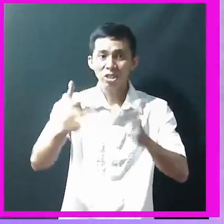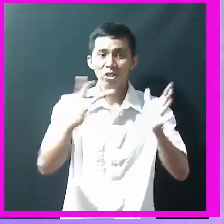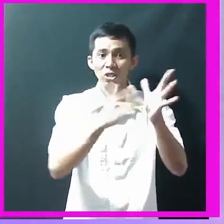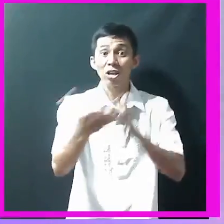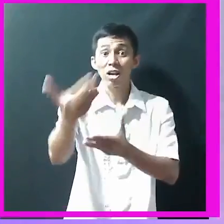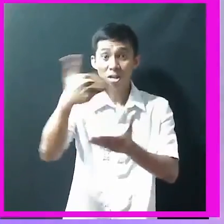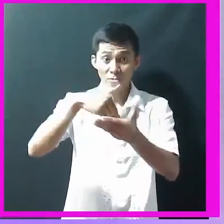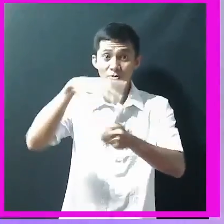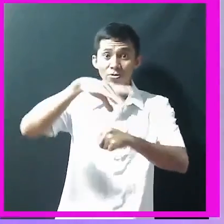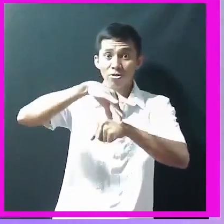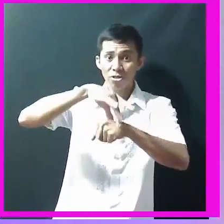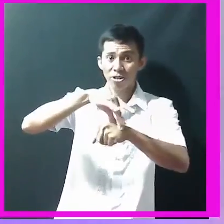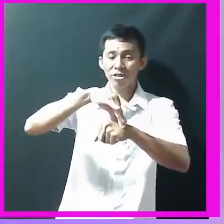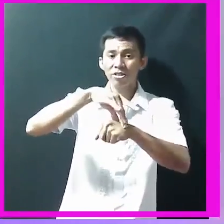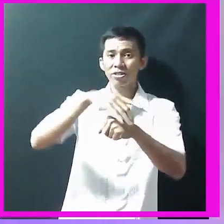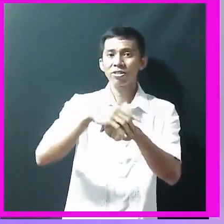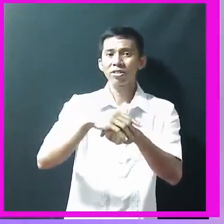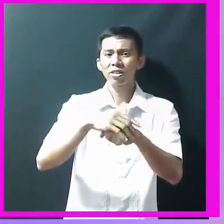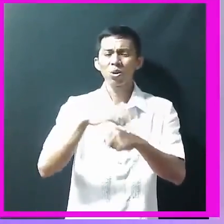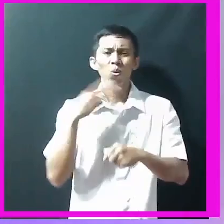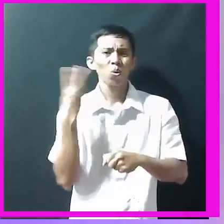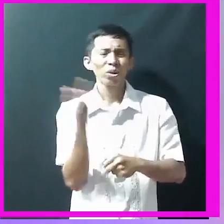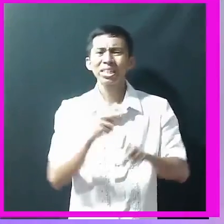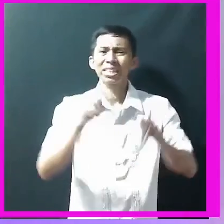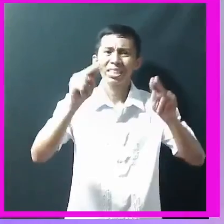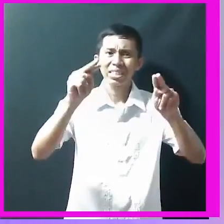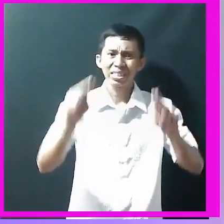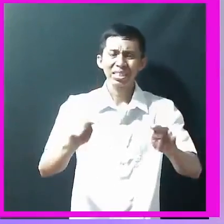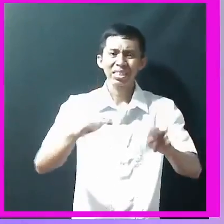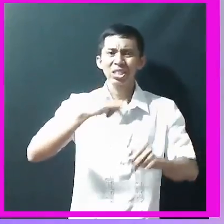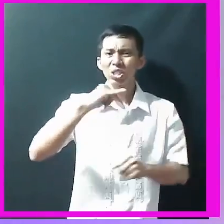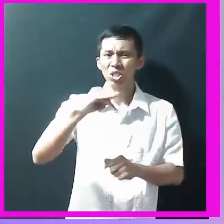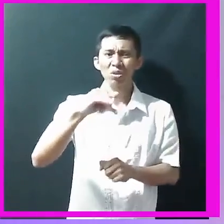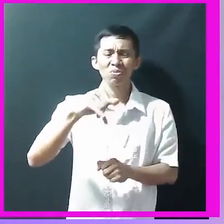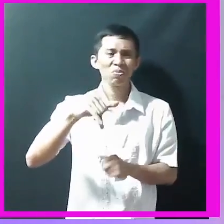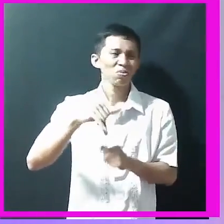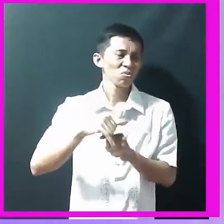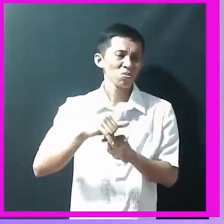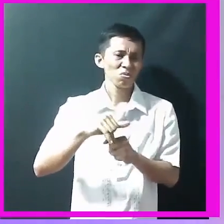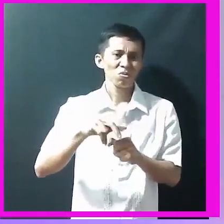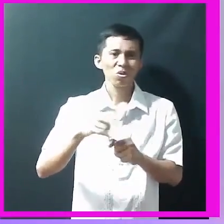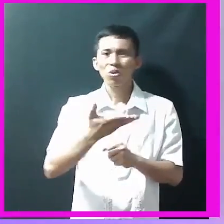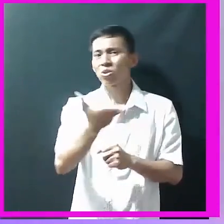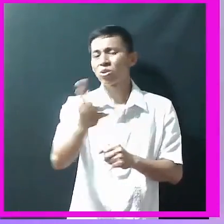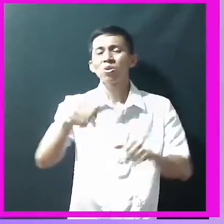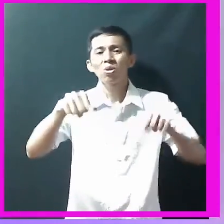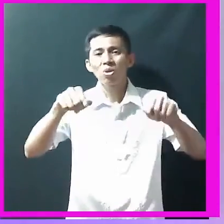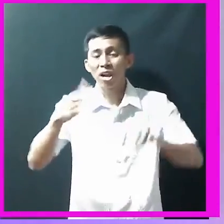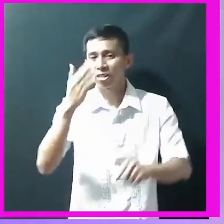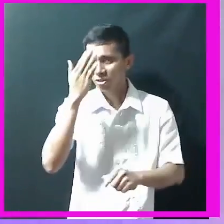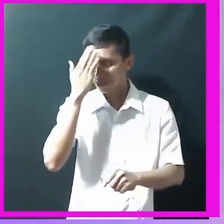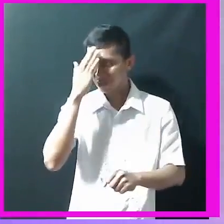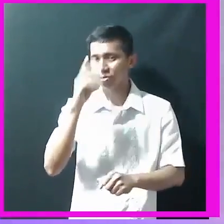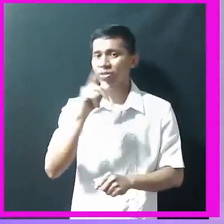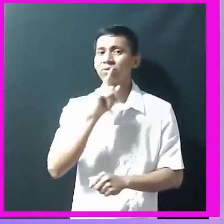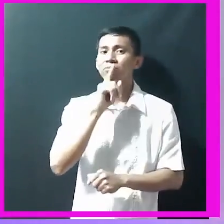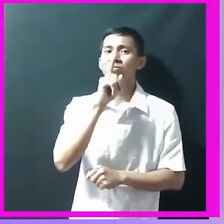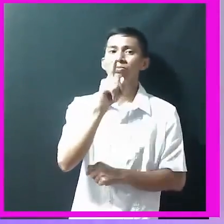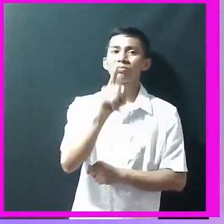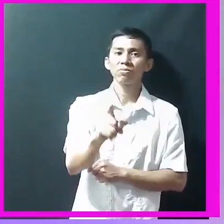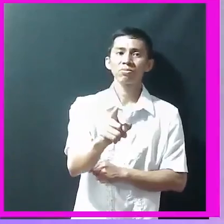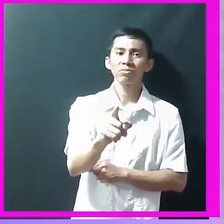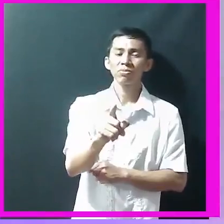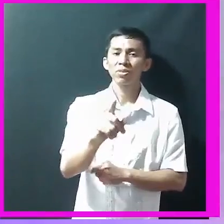peoples, you don't have to be like Pilate. You can know the truth.